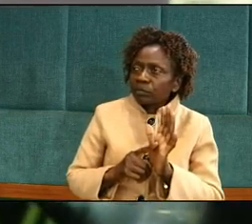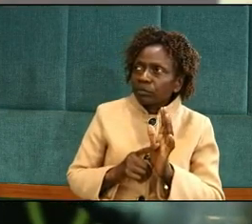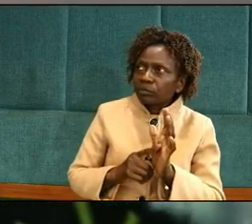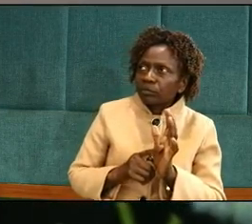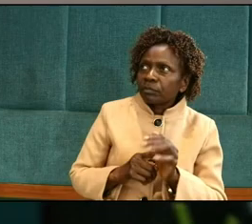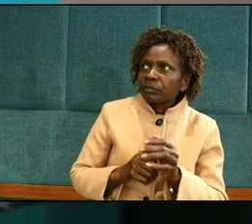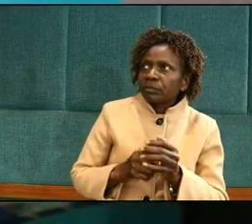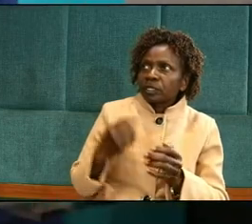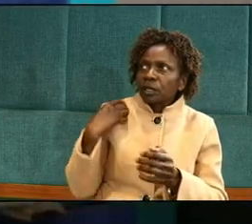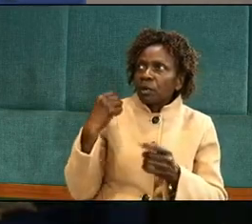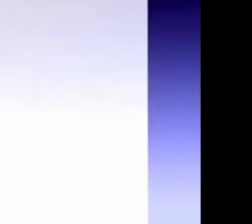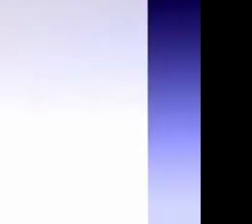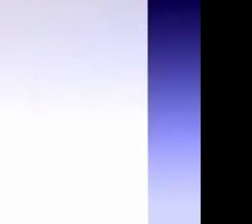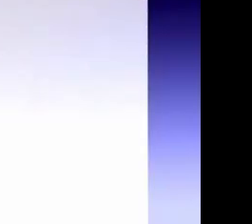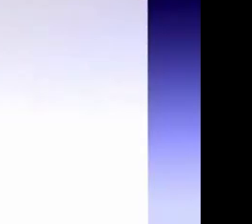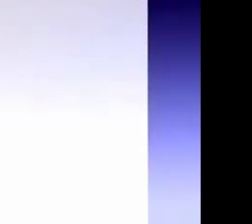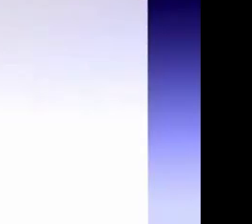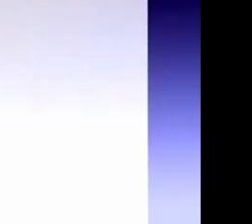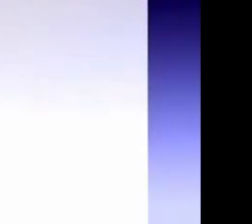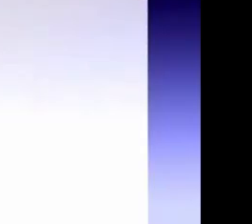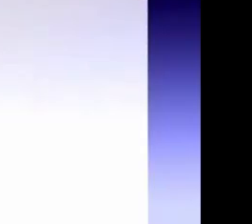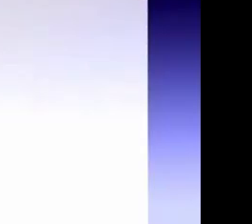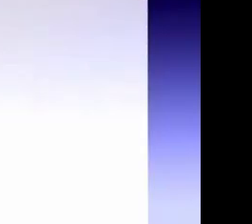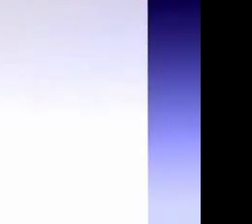Number one is plan and spend what?